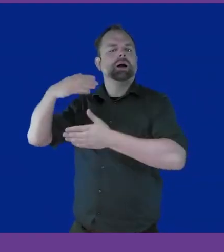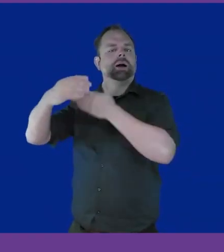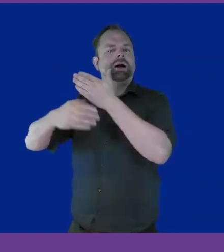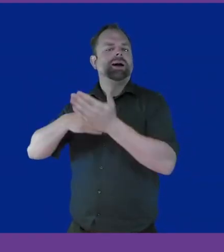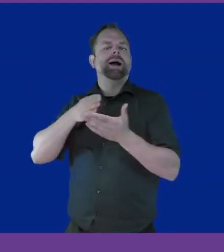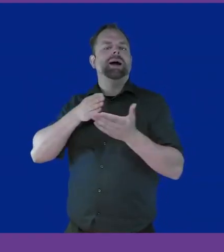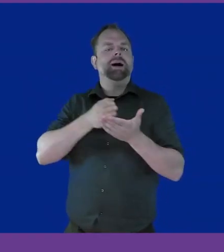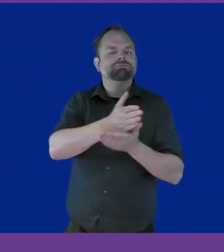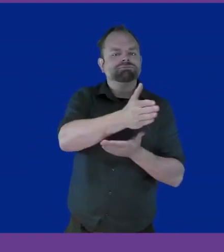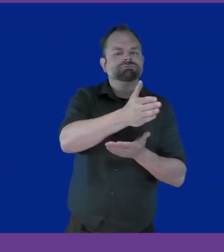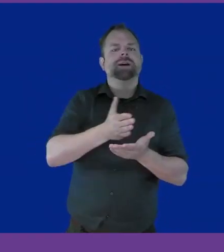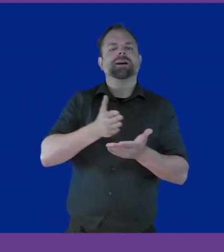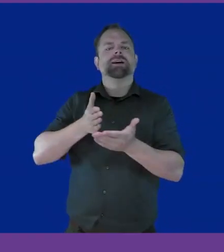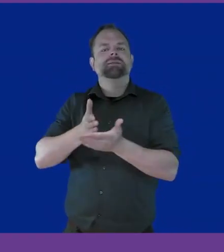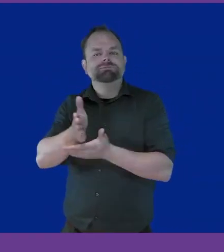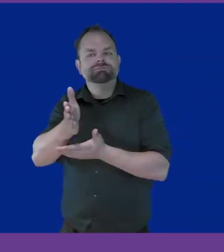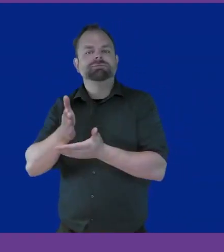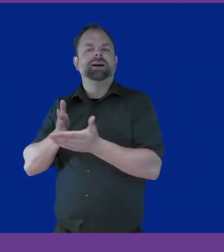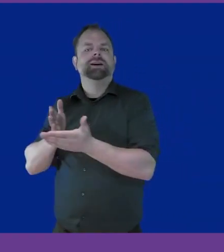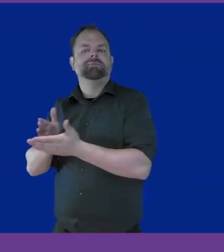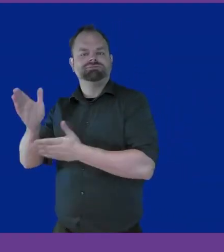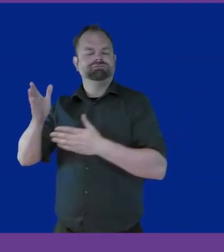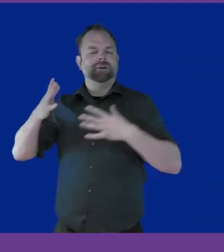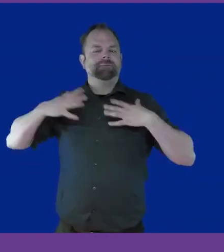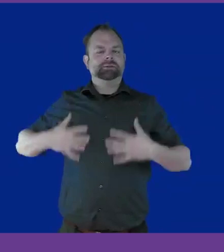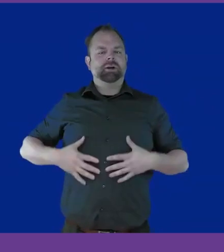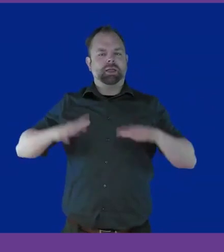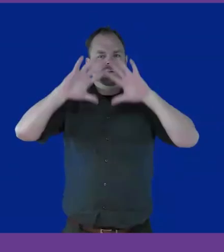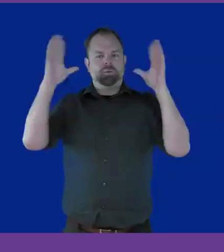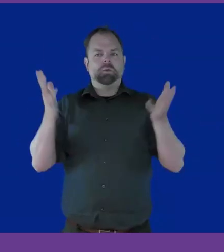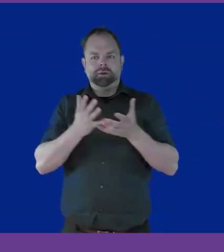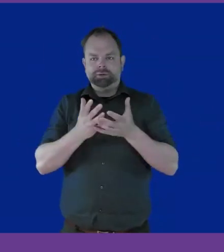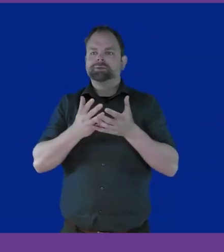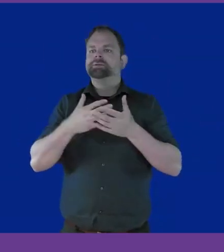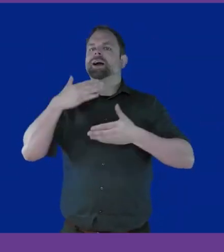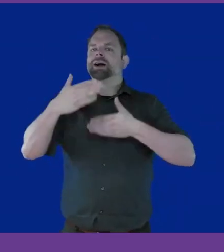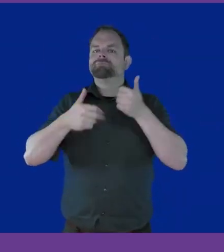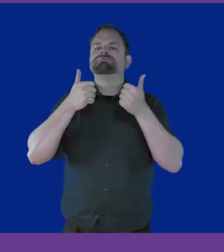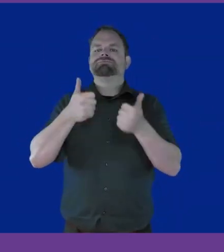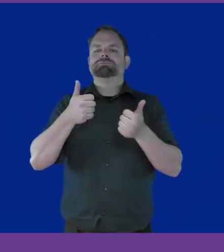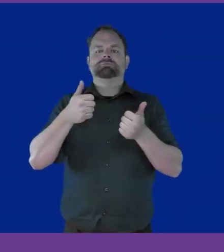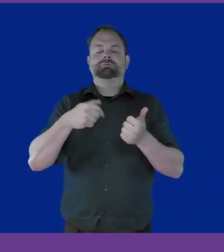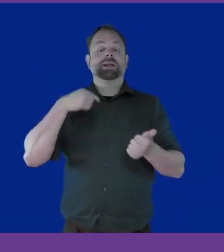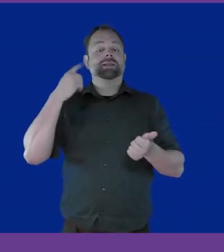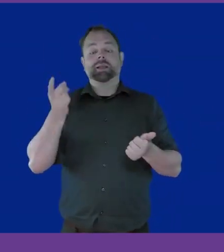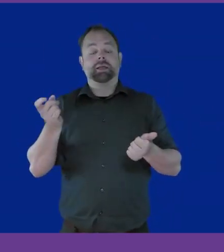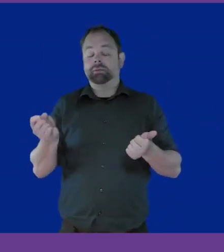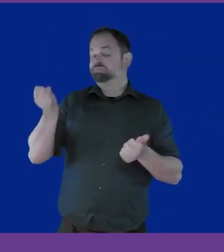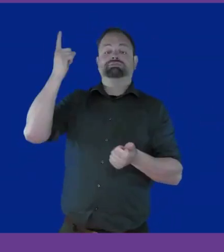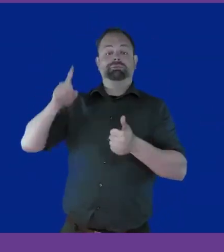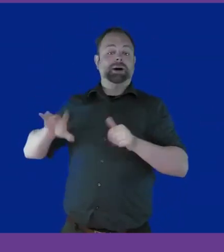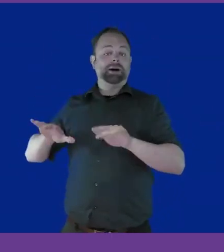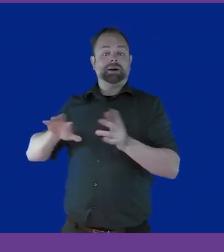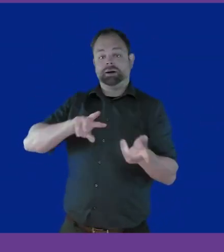because we're all glued to our phone. She would regret it. But now that we have digitalization, and indeed the points that were